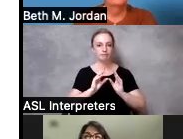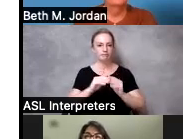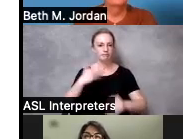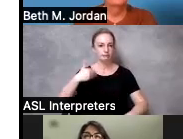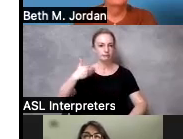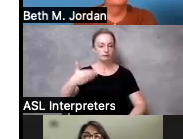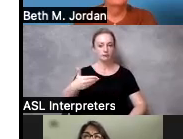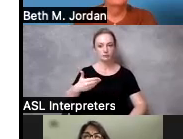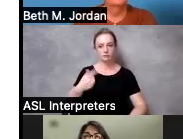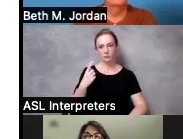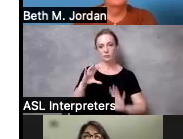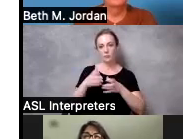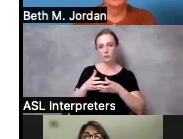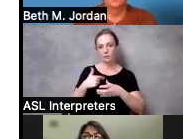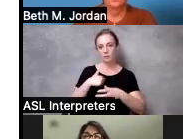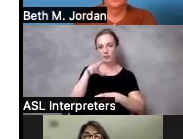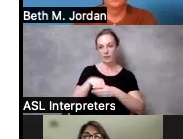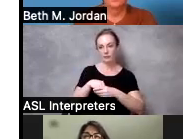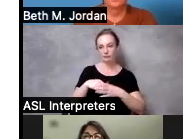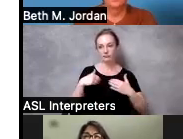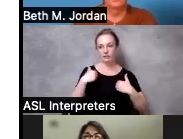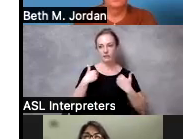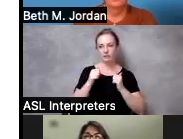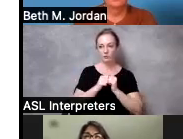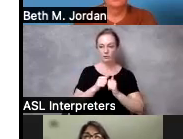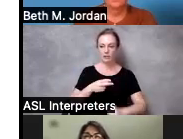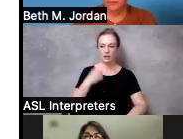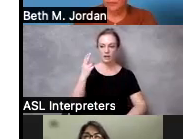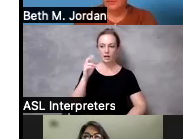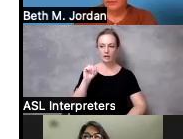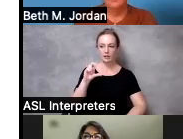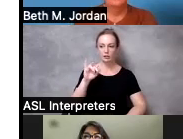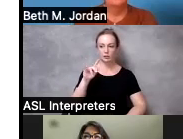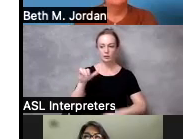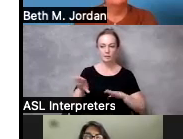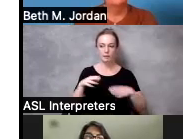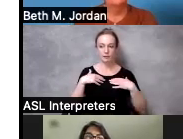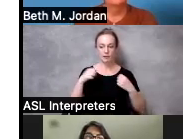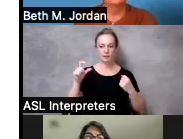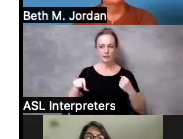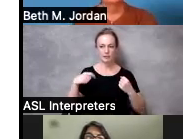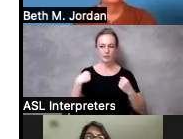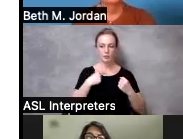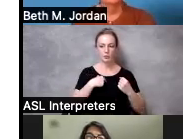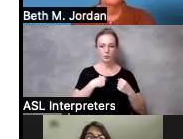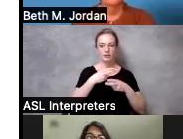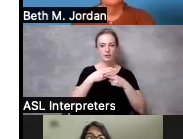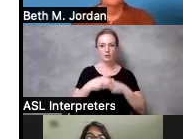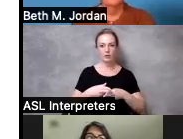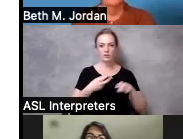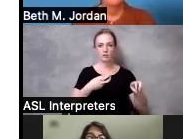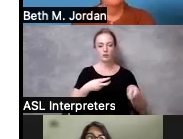group that I'm involved in, youth with high acuity behavioral health needs, which we call Transformations